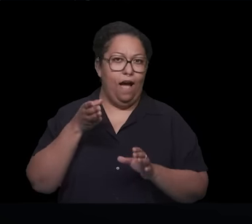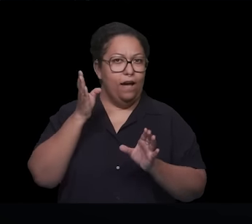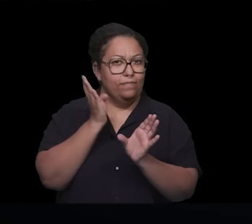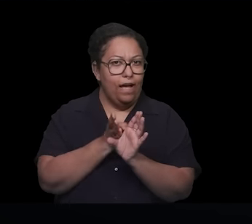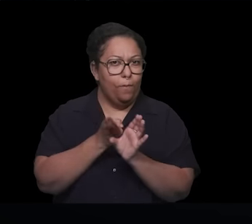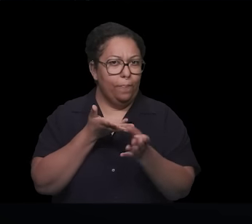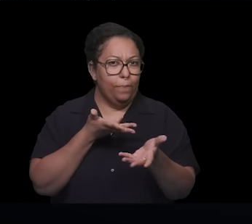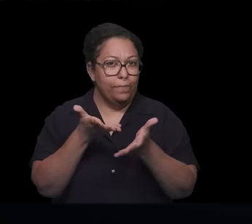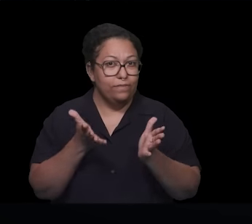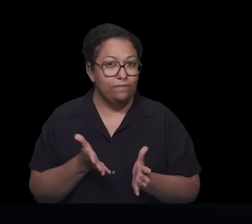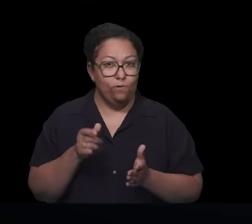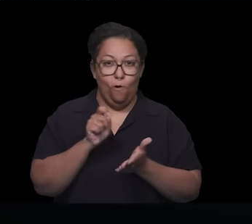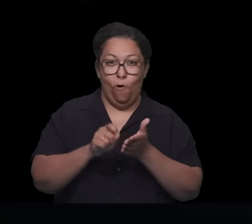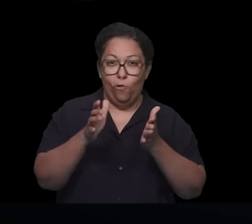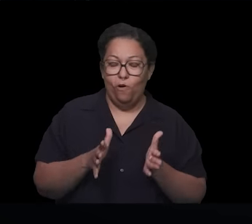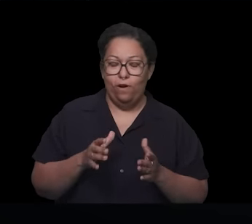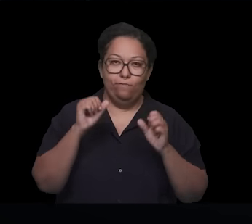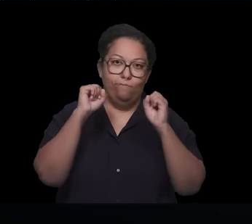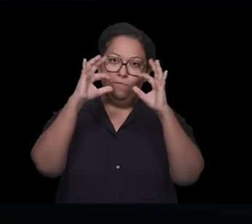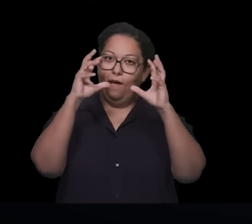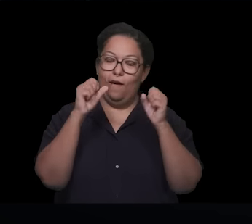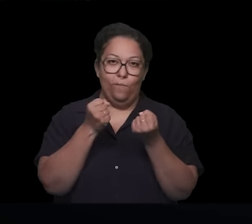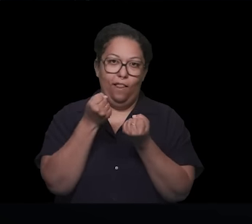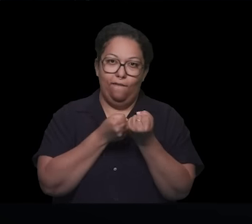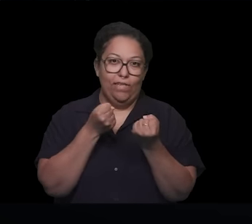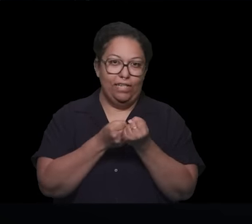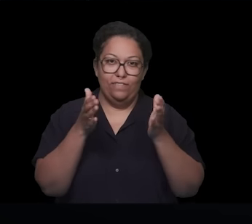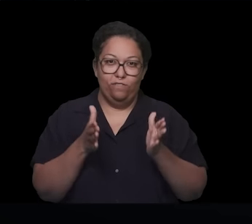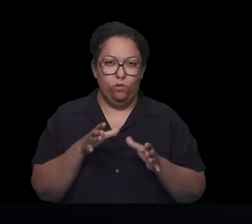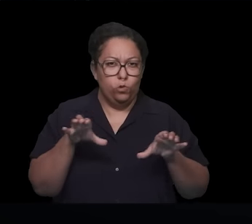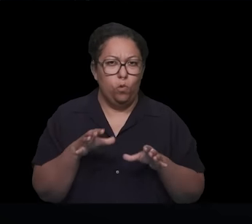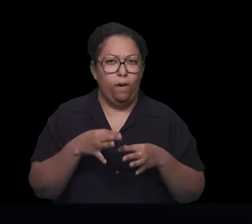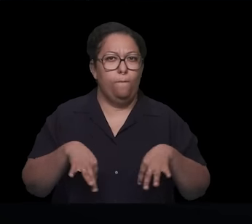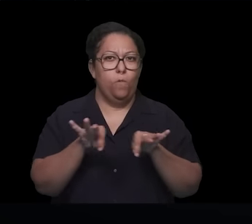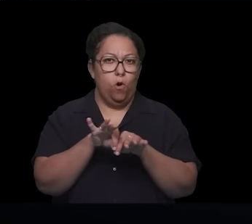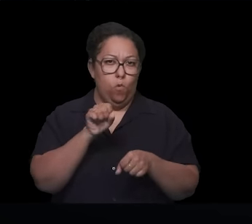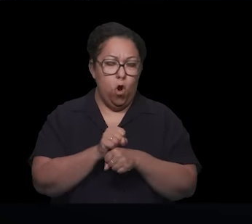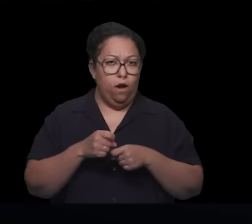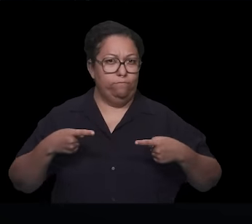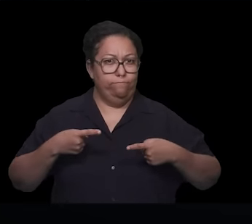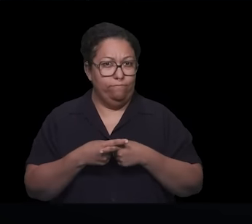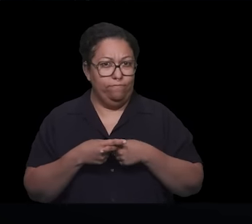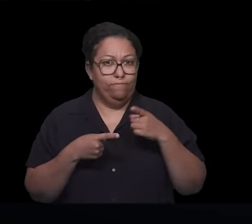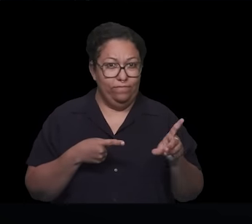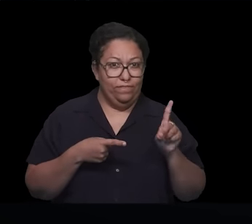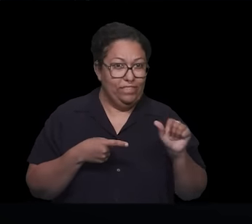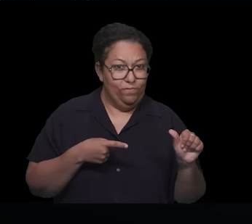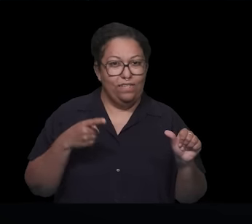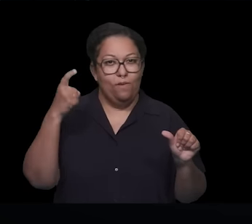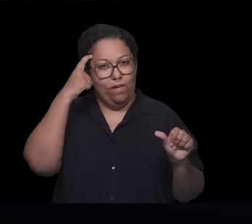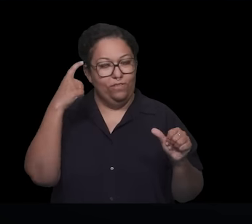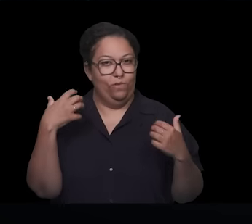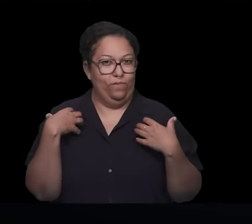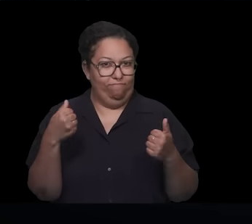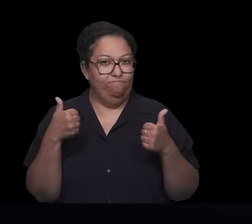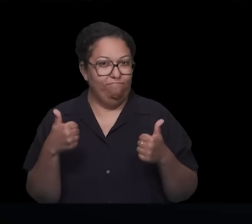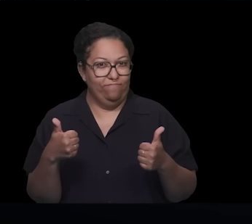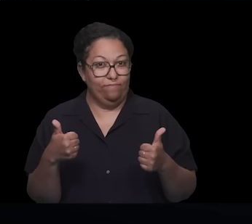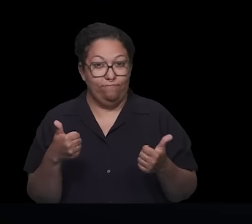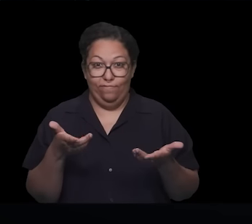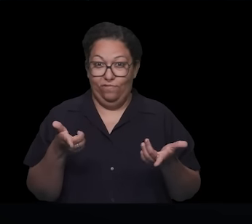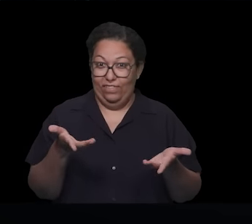Alexander, psychotherapist, author, and incredible advocate doing important work at the intersection of